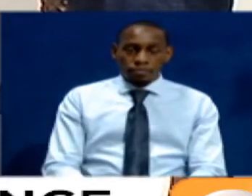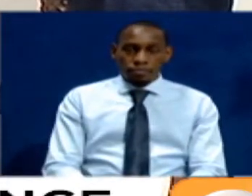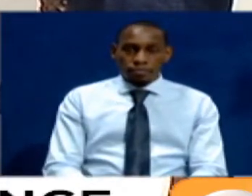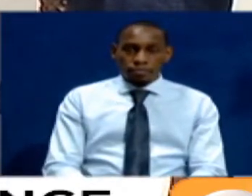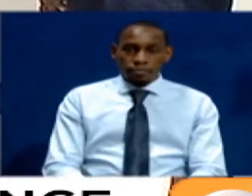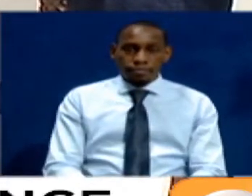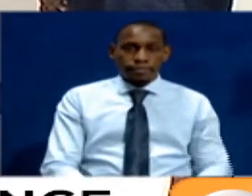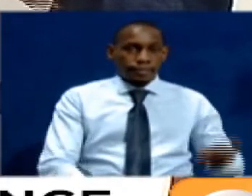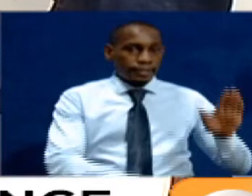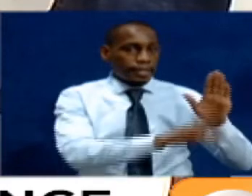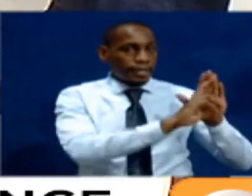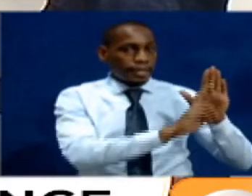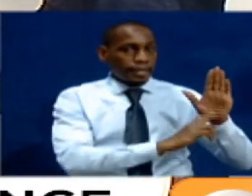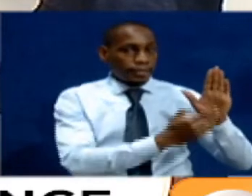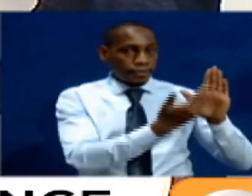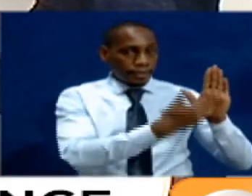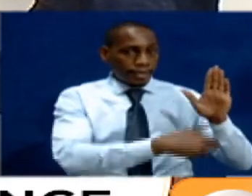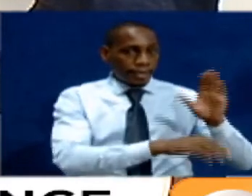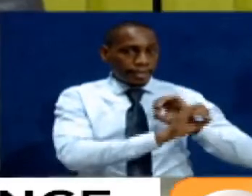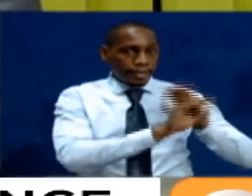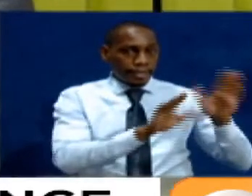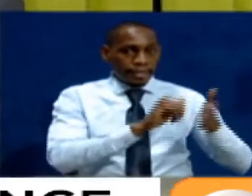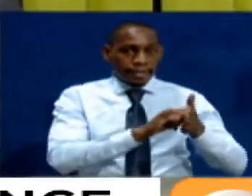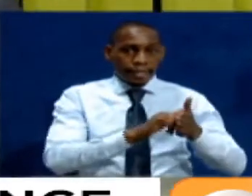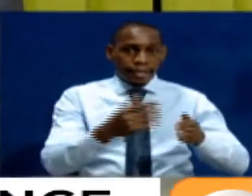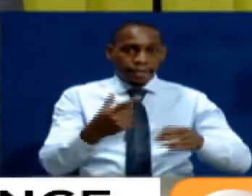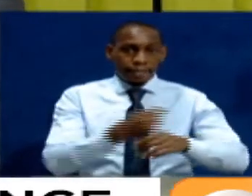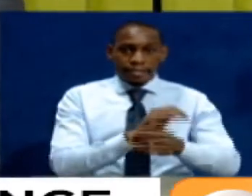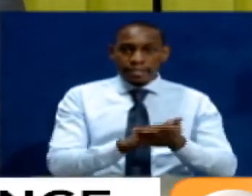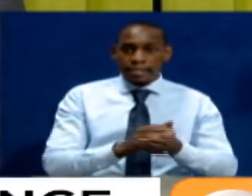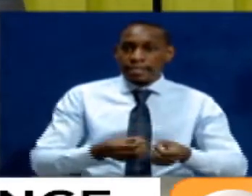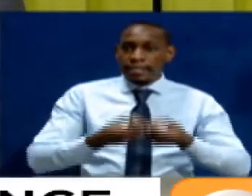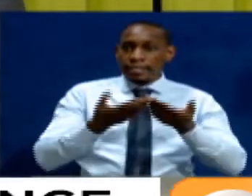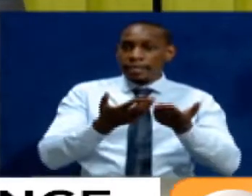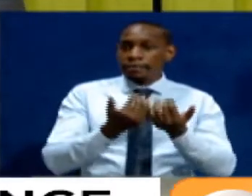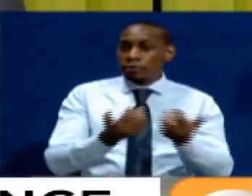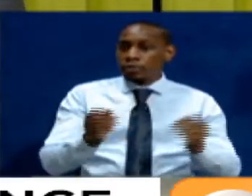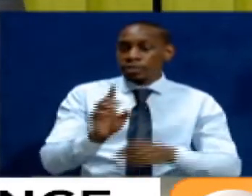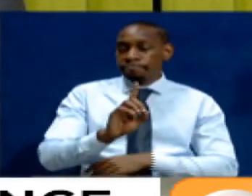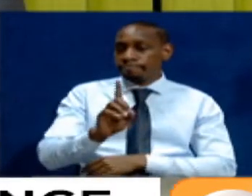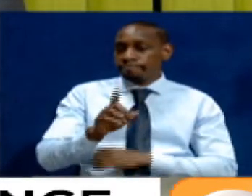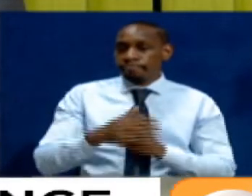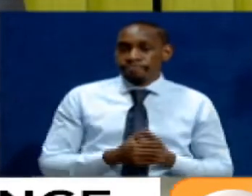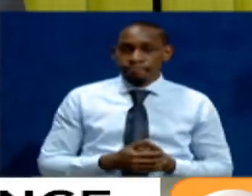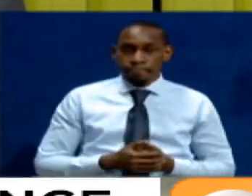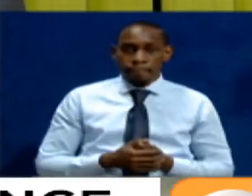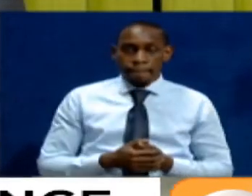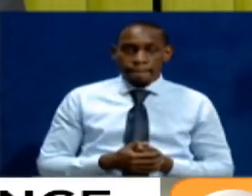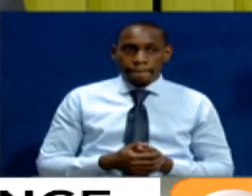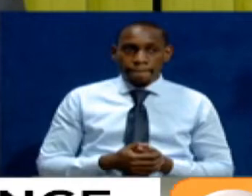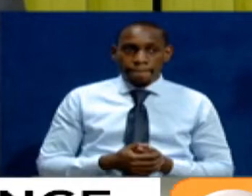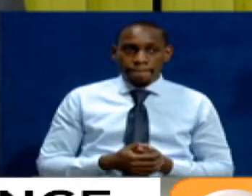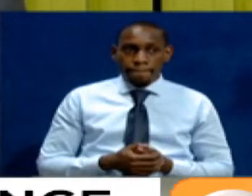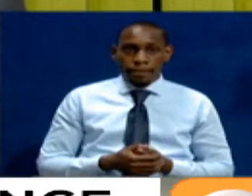No, the guidelines are quite clear that this vaccine is not to be used for young people for two reasons.